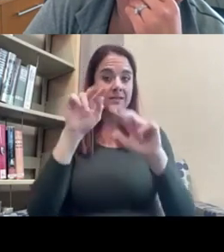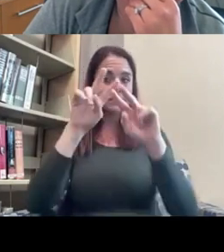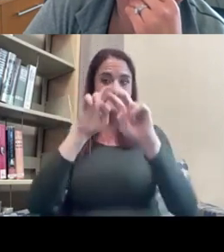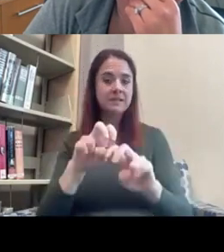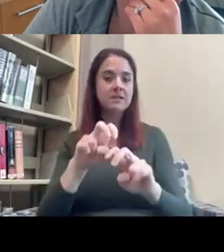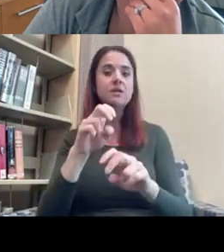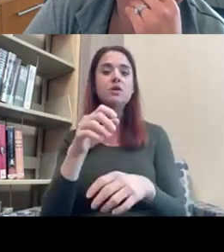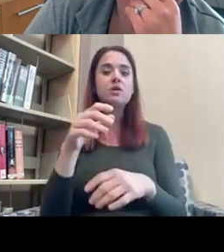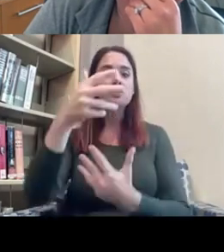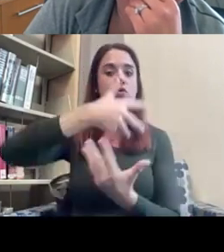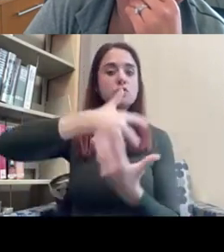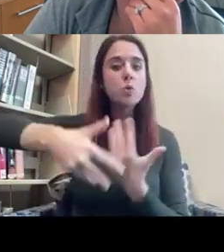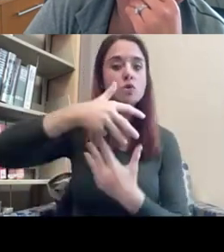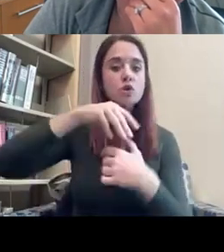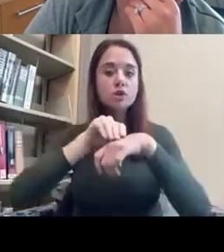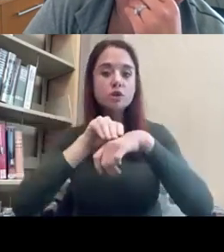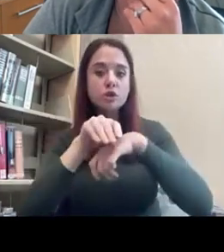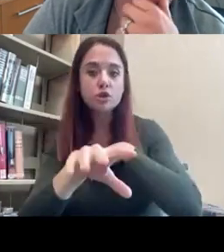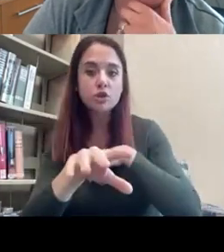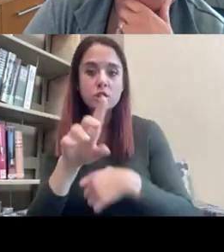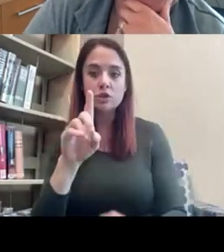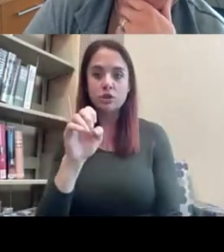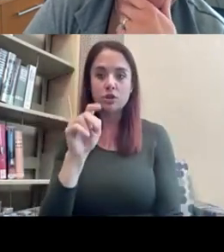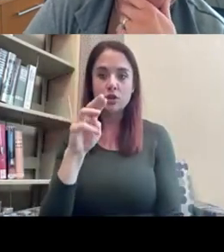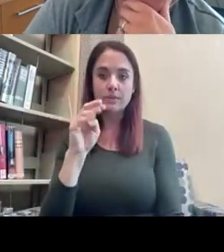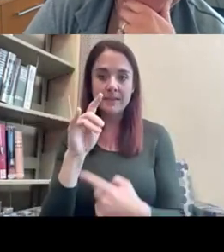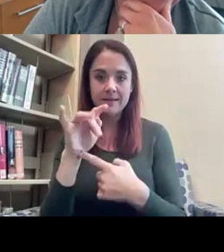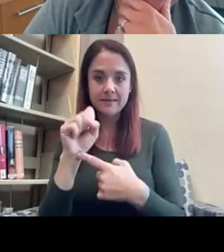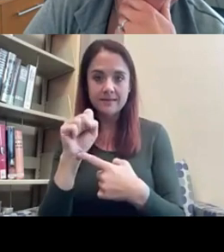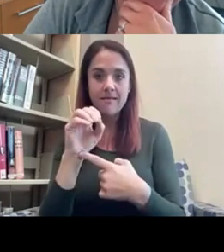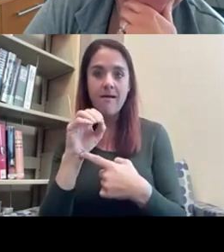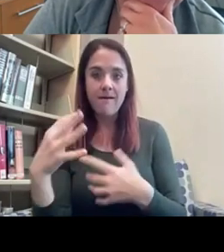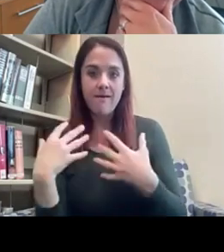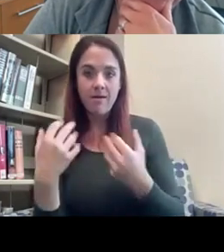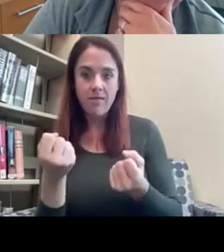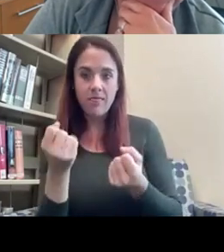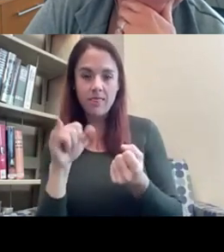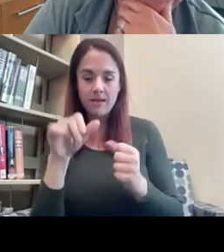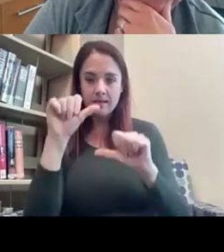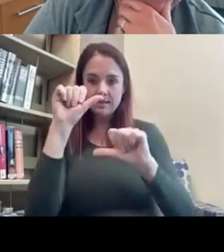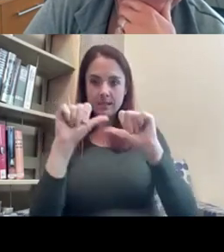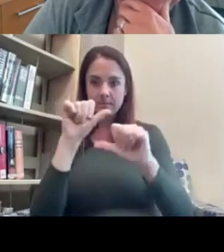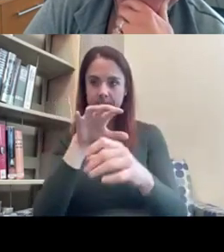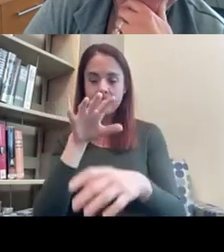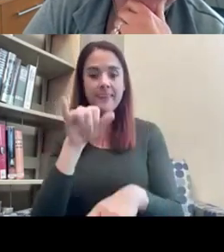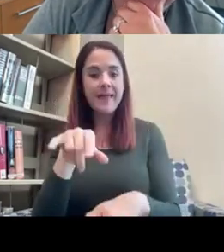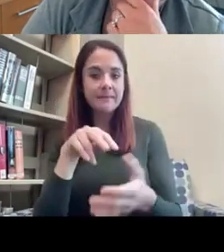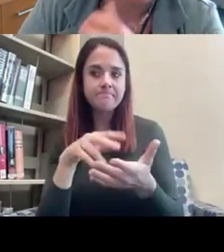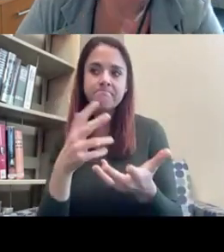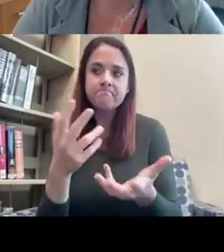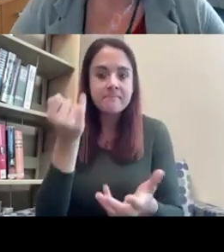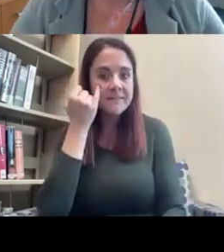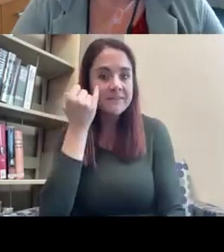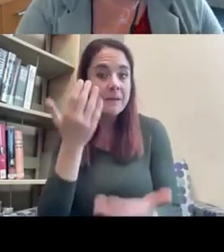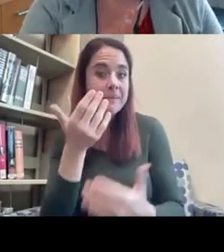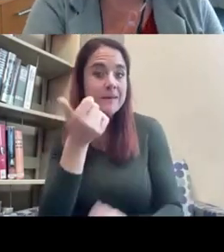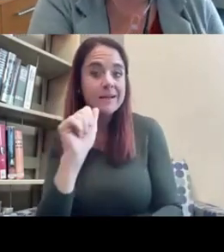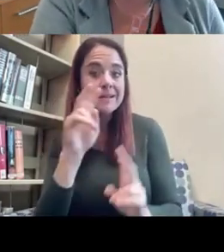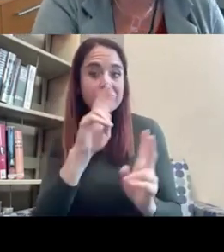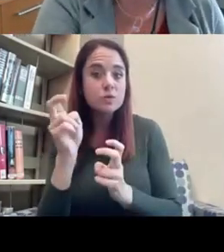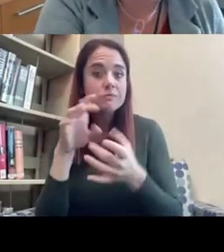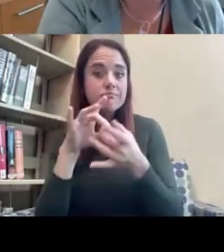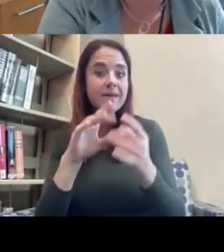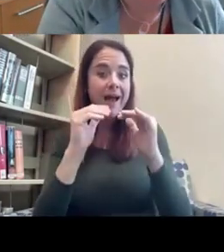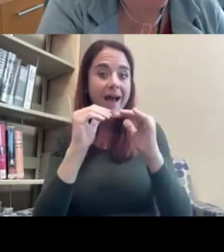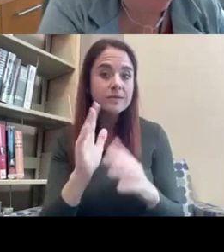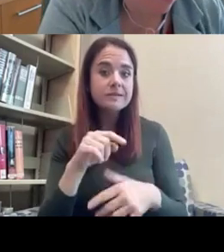social determinants of health assessment, which includes whether, if there's any issues with housing,